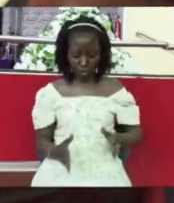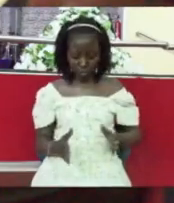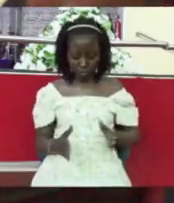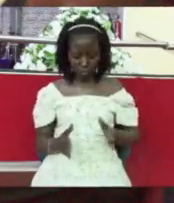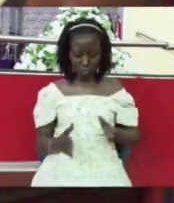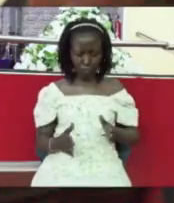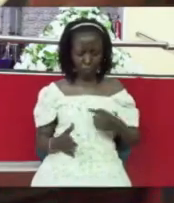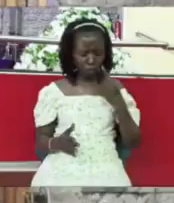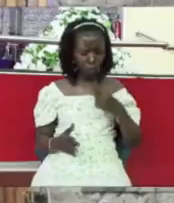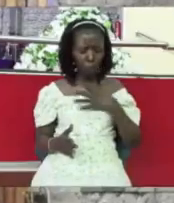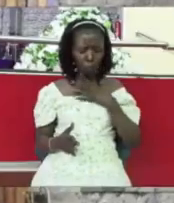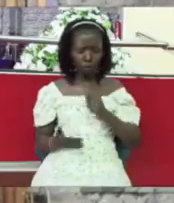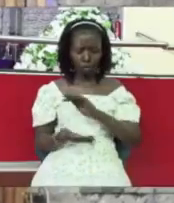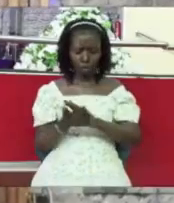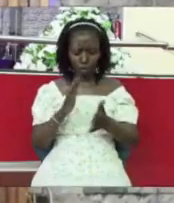who needs to be forgiven.